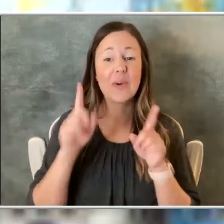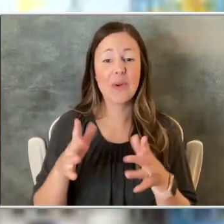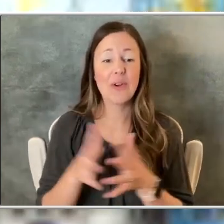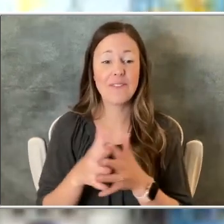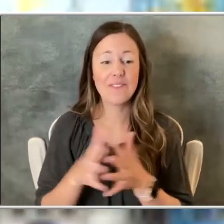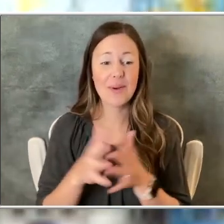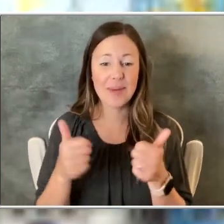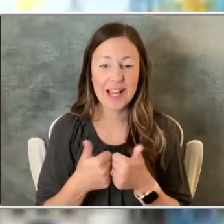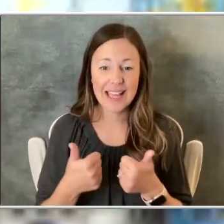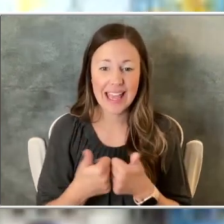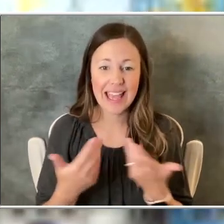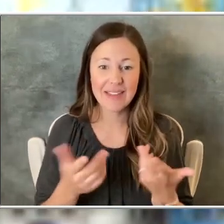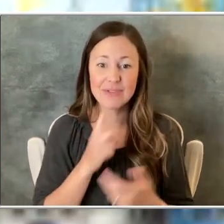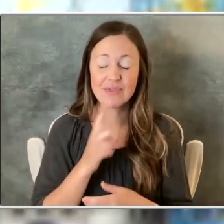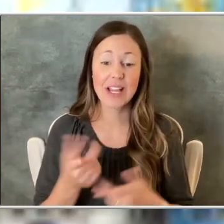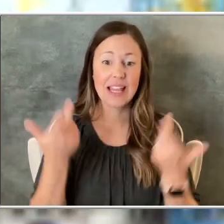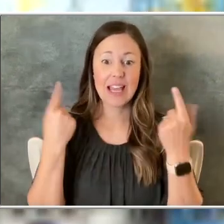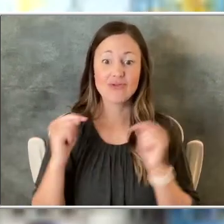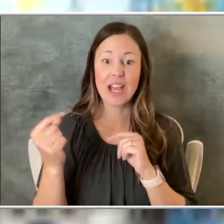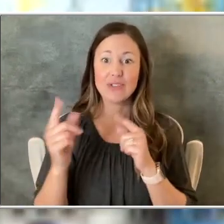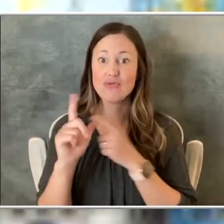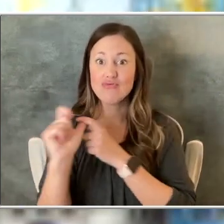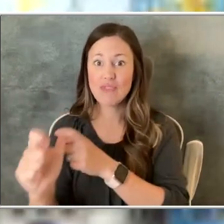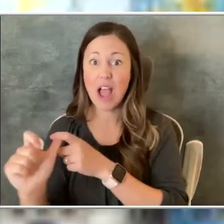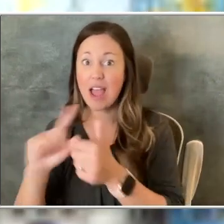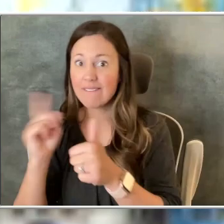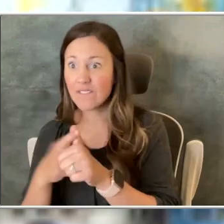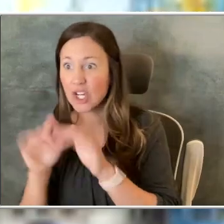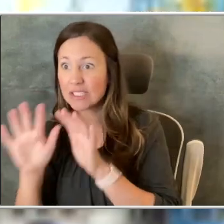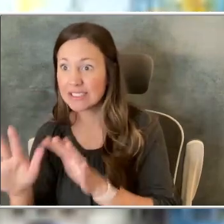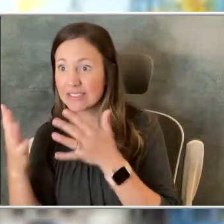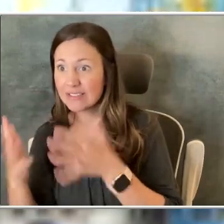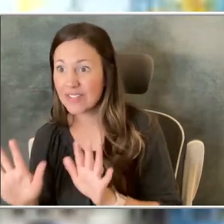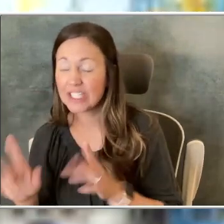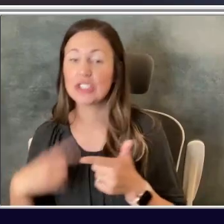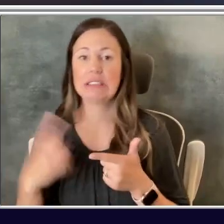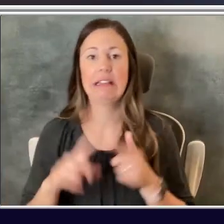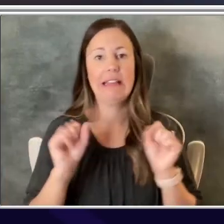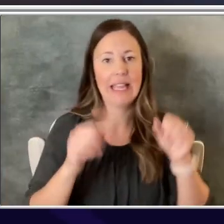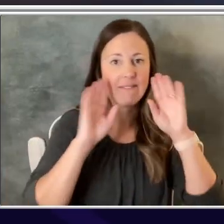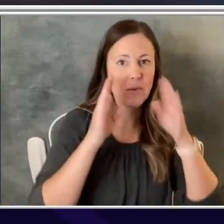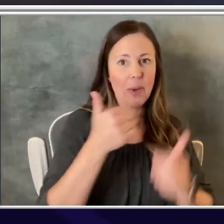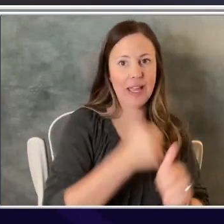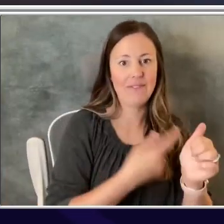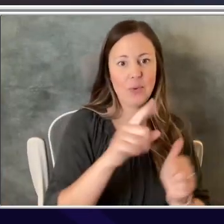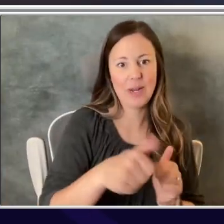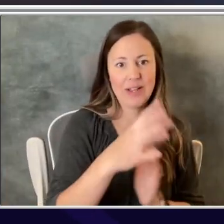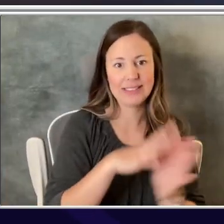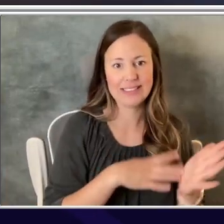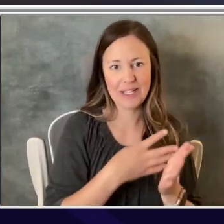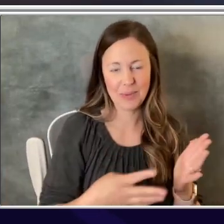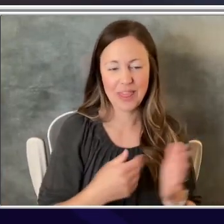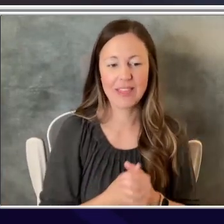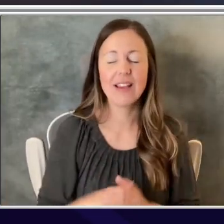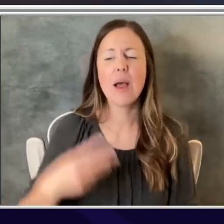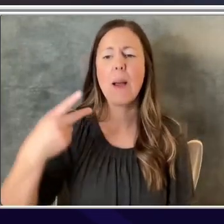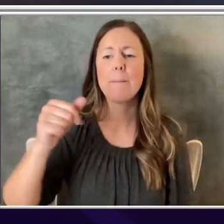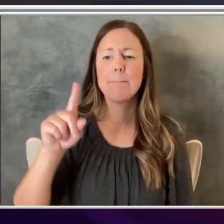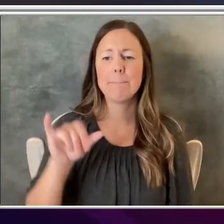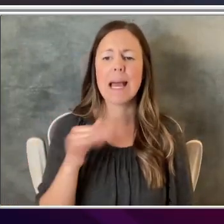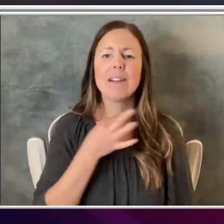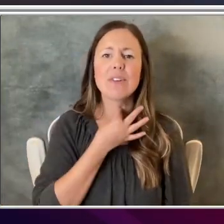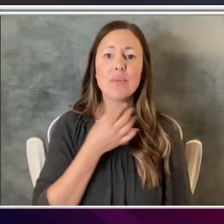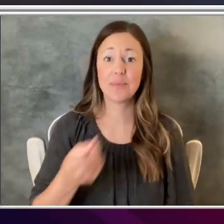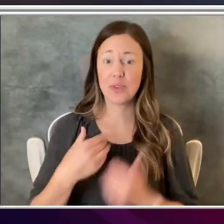so it's like Yeah. I just try to get it out of the way and not mess with everybody else's schedule. Well, that's incredible. Patty wants to know if you had